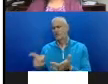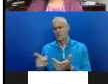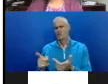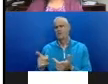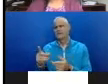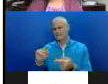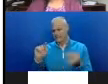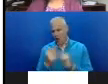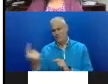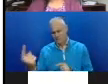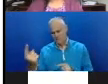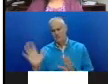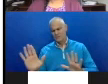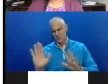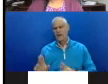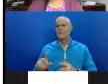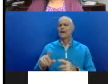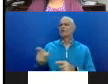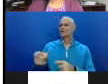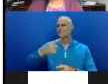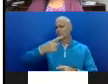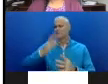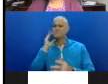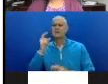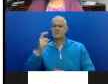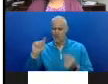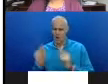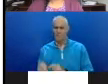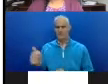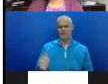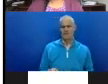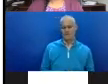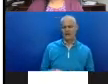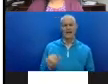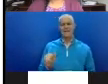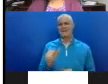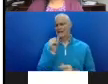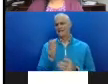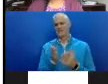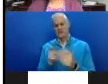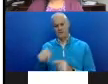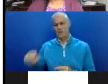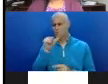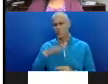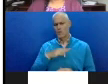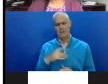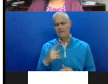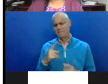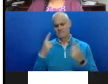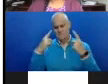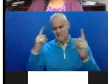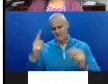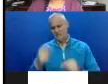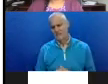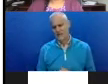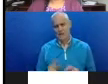harmed anybody. We're just here to talk about how you've been harmed. And that did not serve those women well at all. But again, we